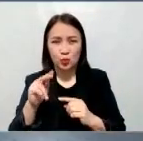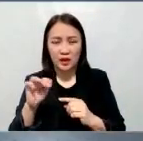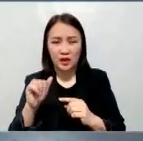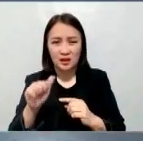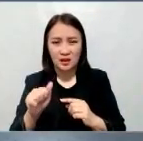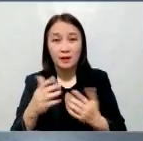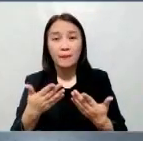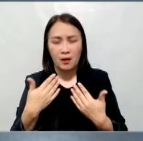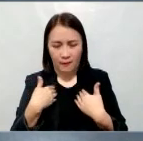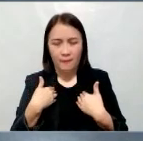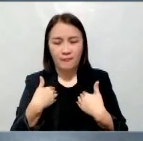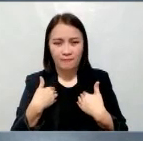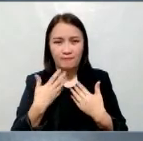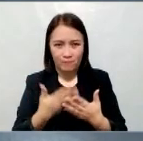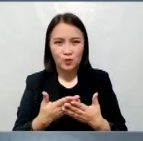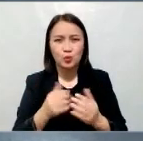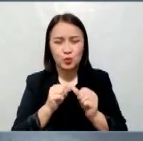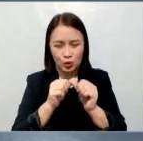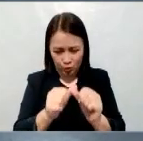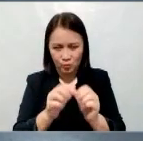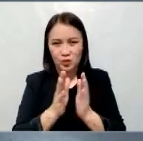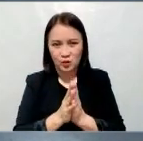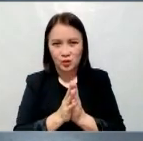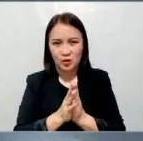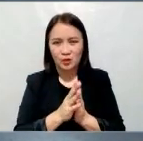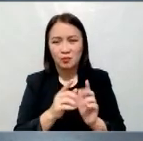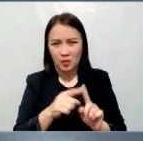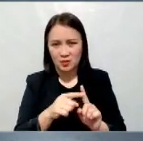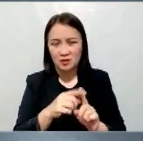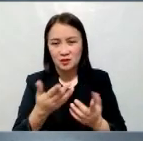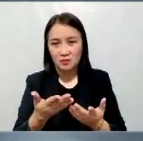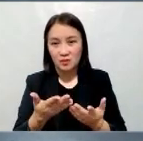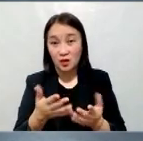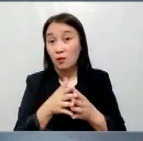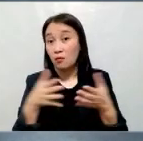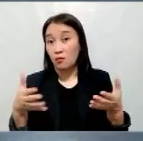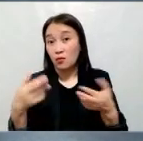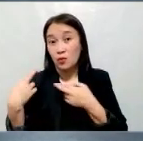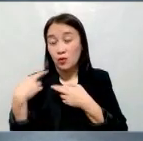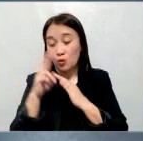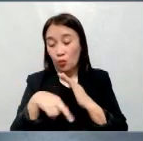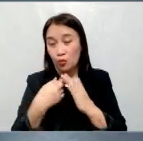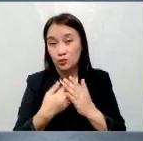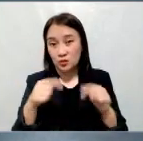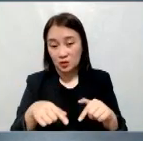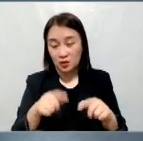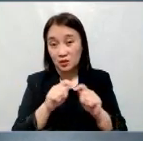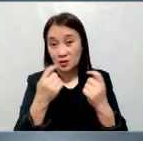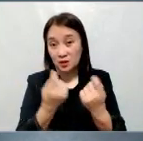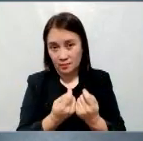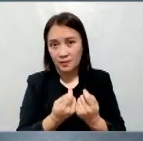daw ng vibe at mindset ni Scottie. Alam lang lahat kung gaano kalaki ang role ni Thompson sa team, kaya malaking bagay na nandun pa din siya